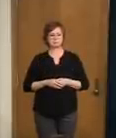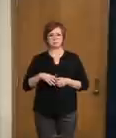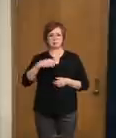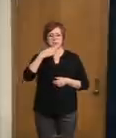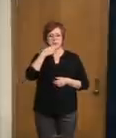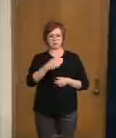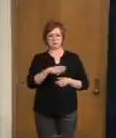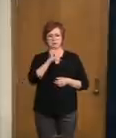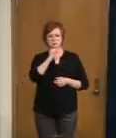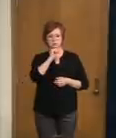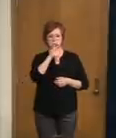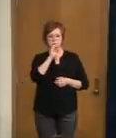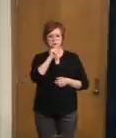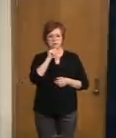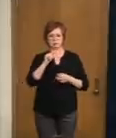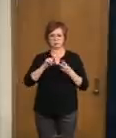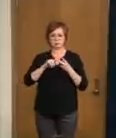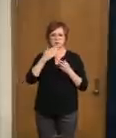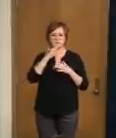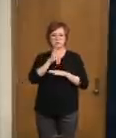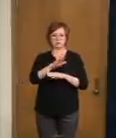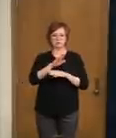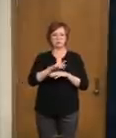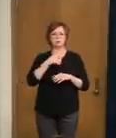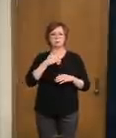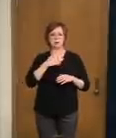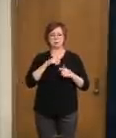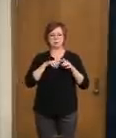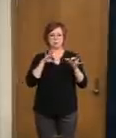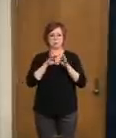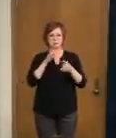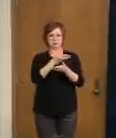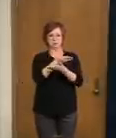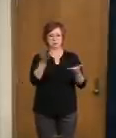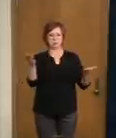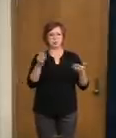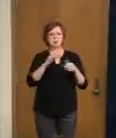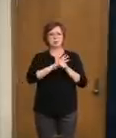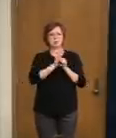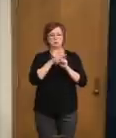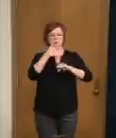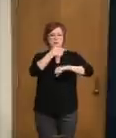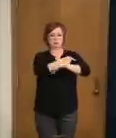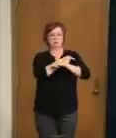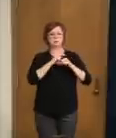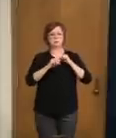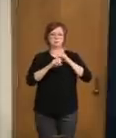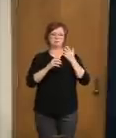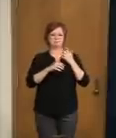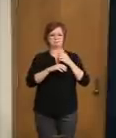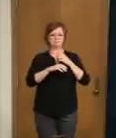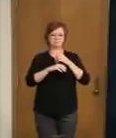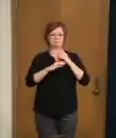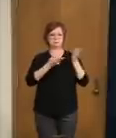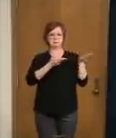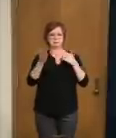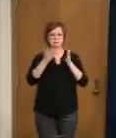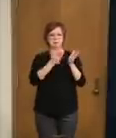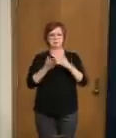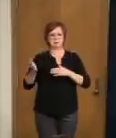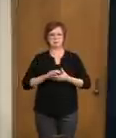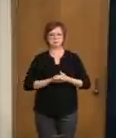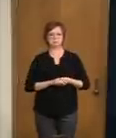Thank you, Scott, and good afternoon. I'm pleased to provide an update today on our COVID-19 immunization campaign and delivery